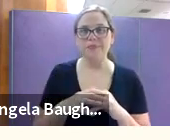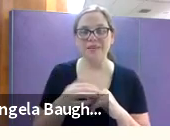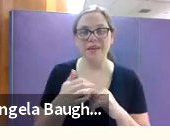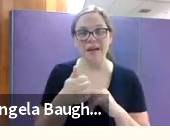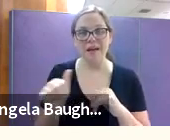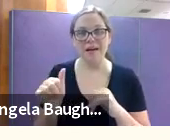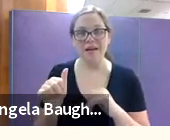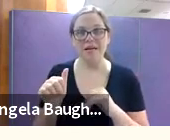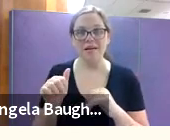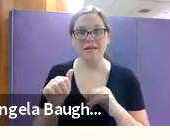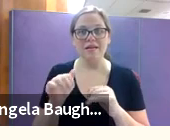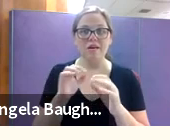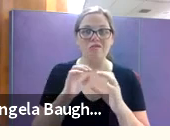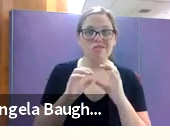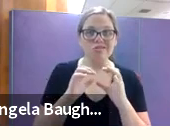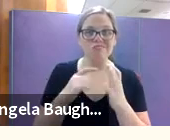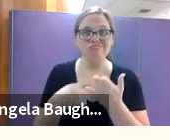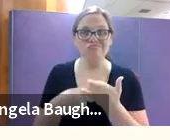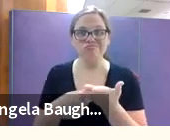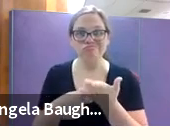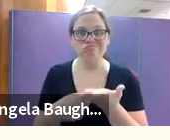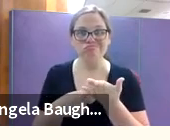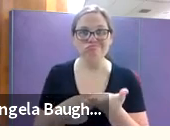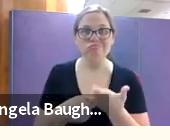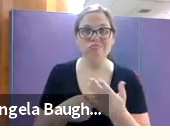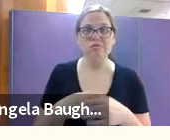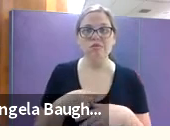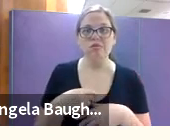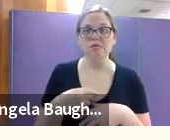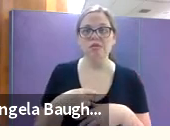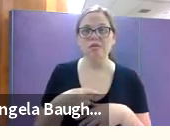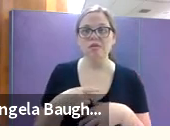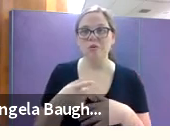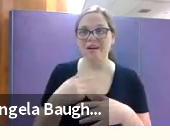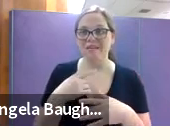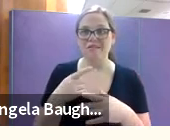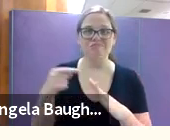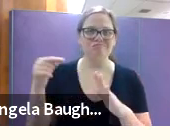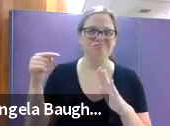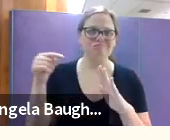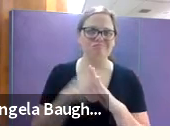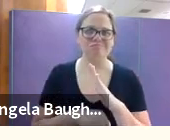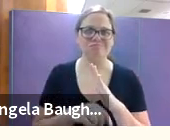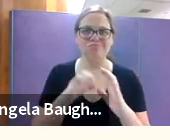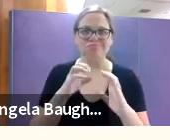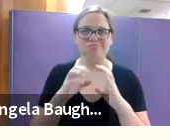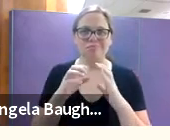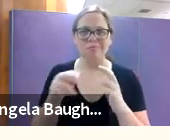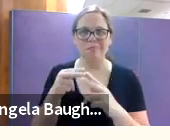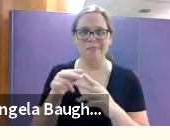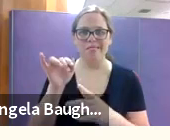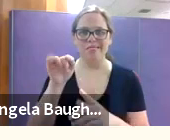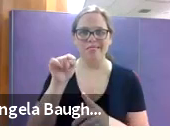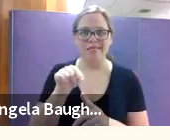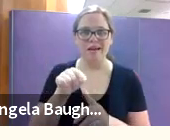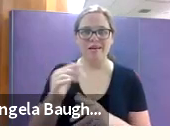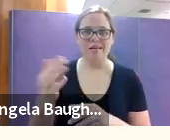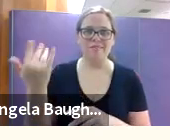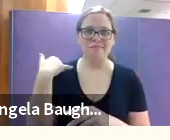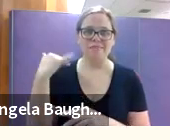any conversation or discussion? We had extensive conversation about this in January,